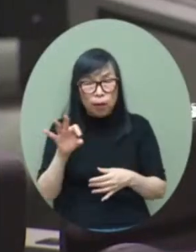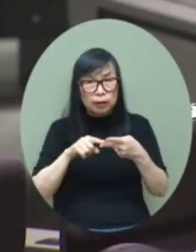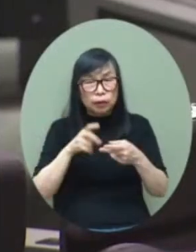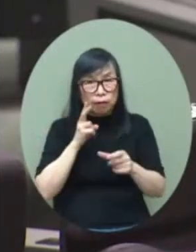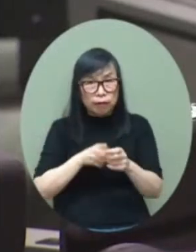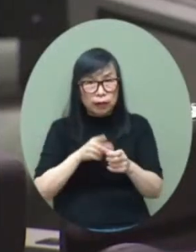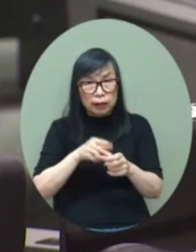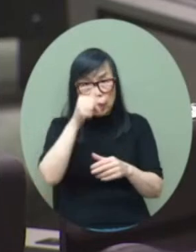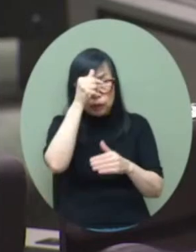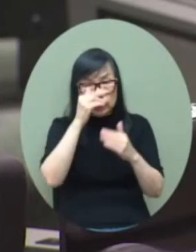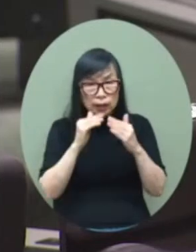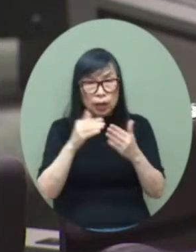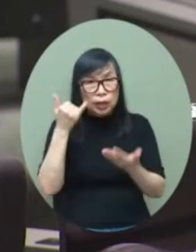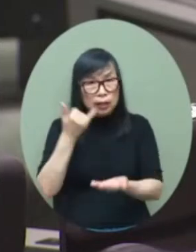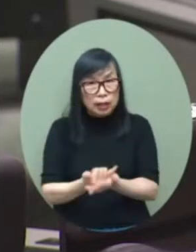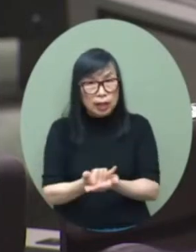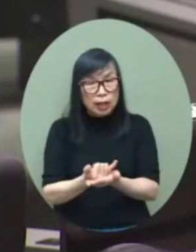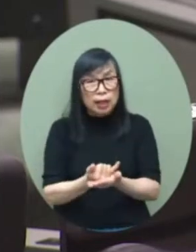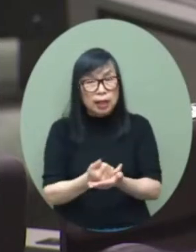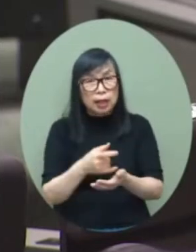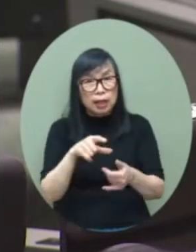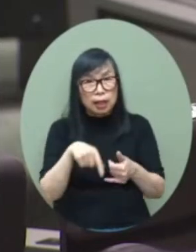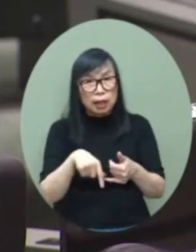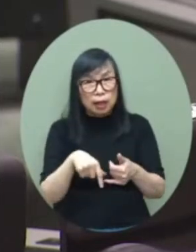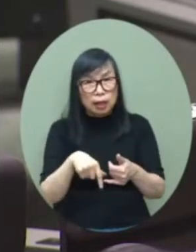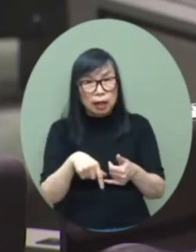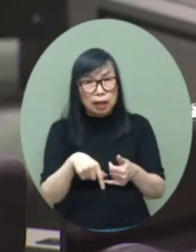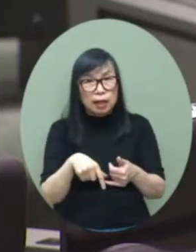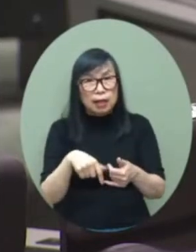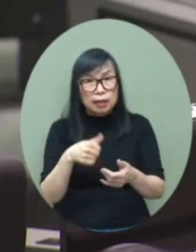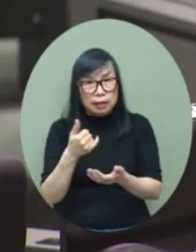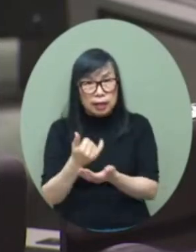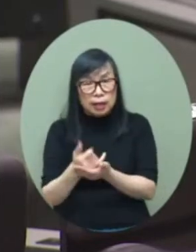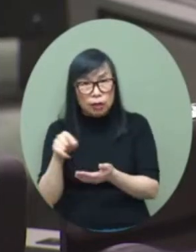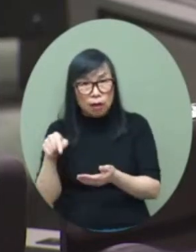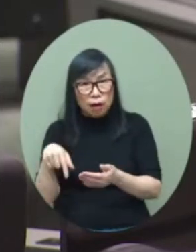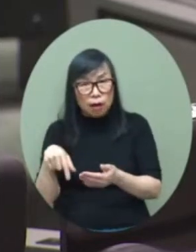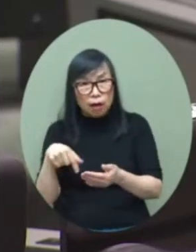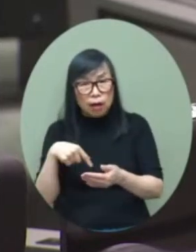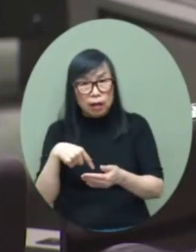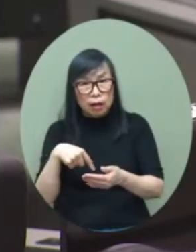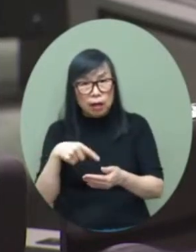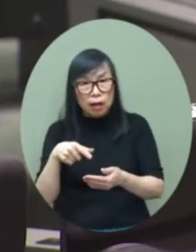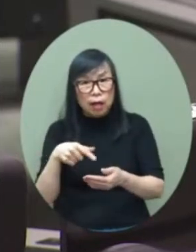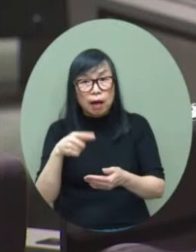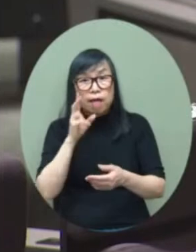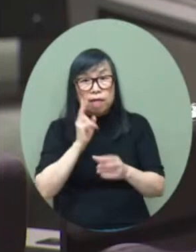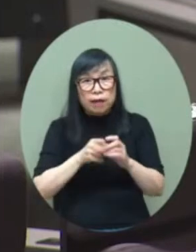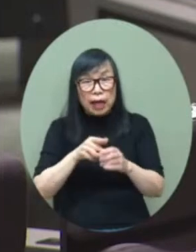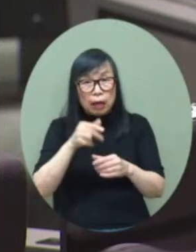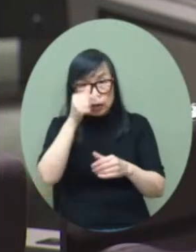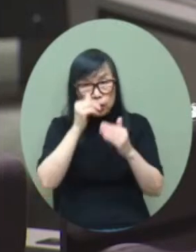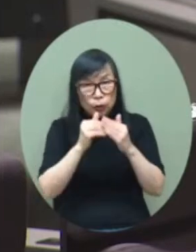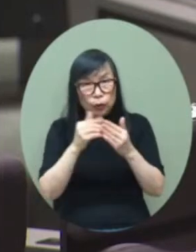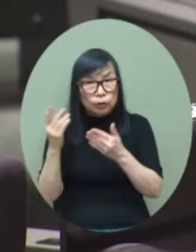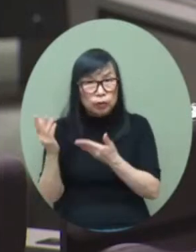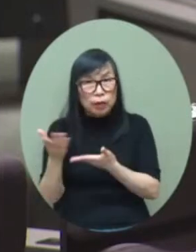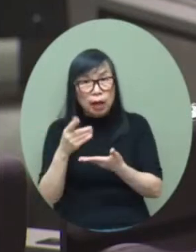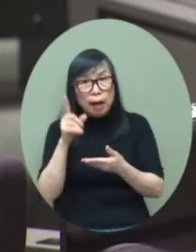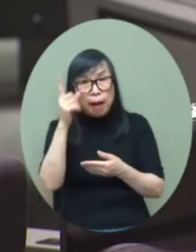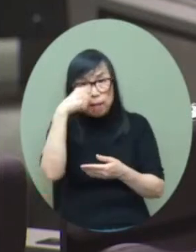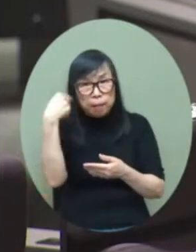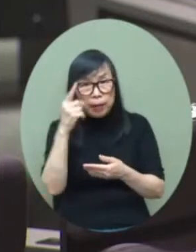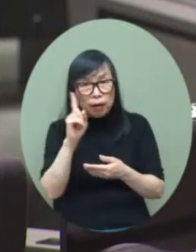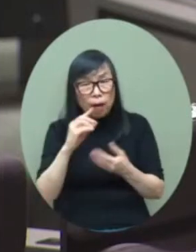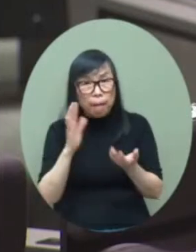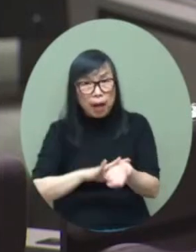way related to the previous one? And also the deceased person from the Buddhist hospital, did the patient